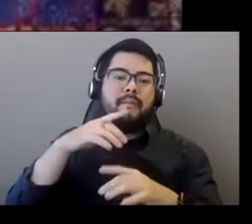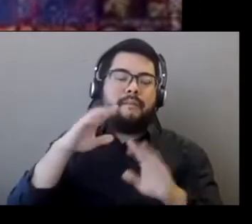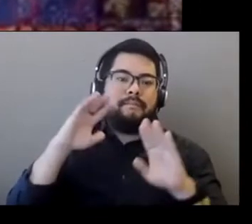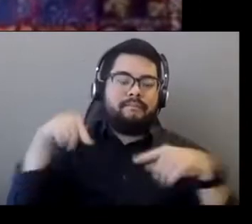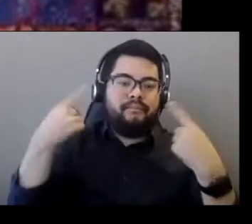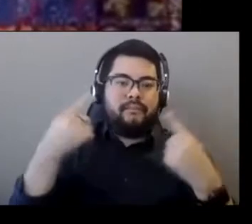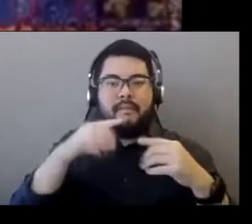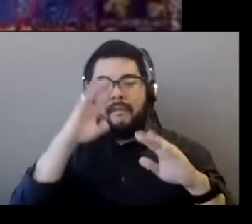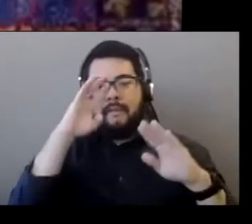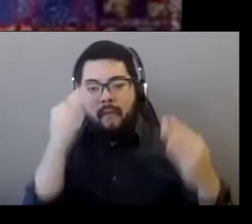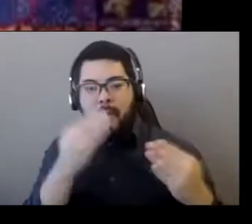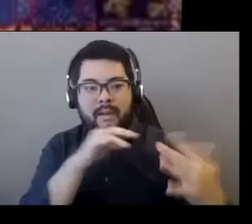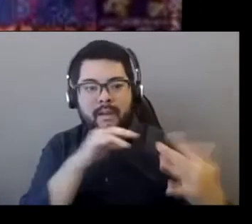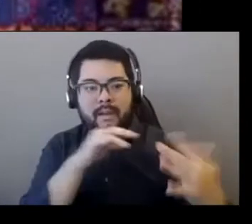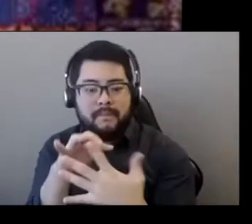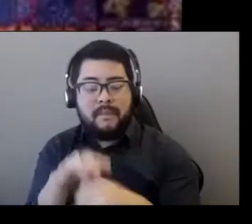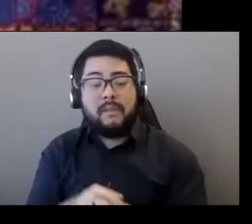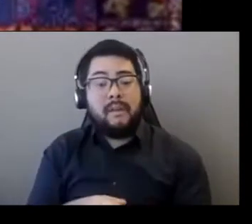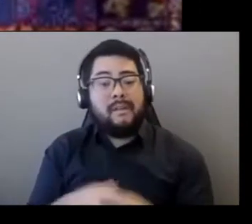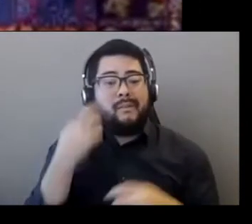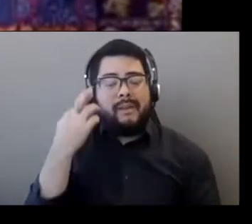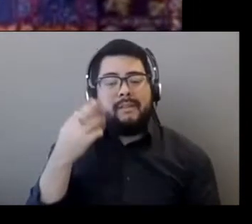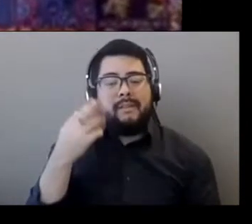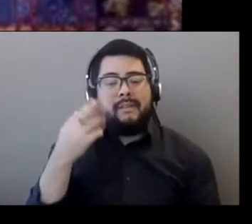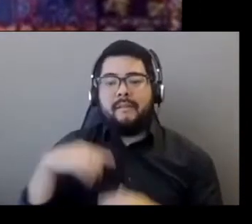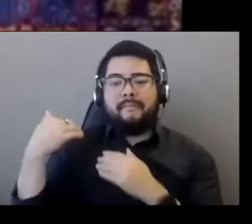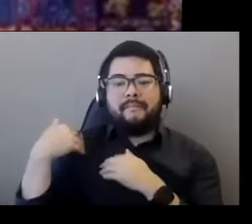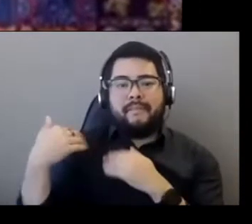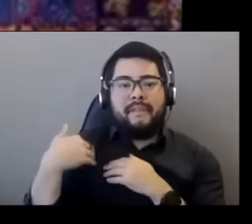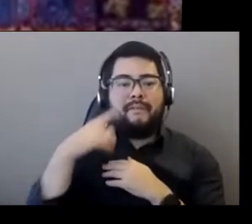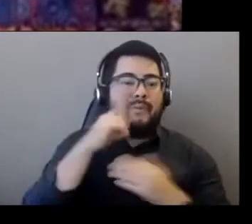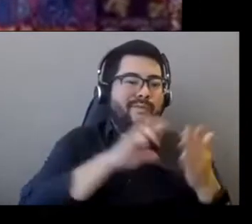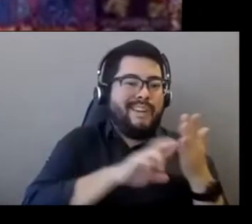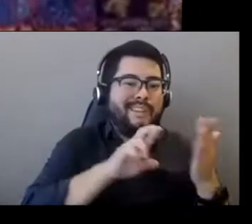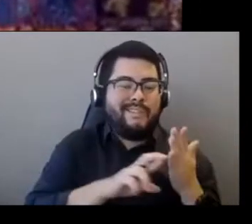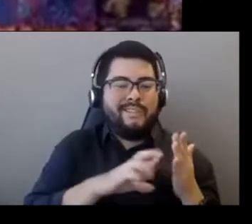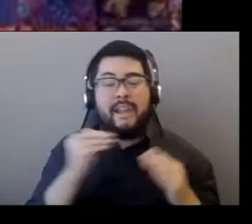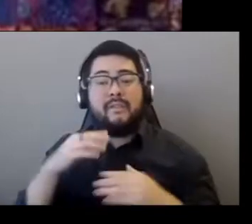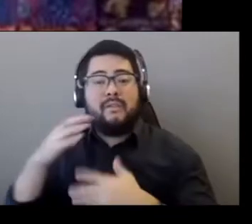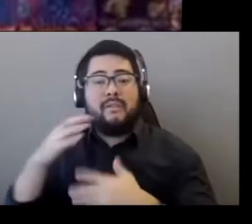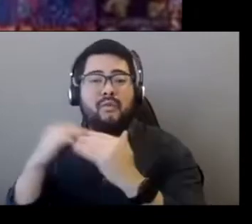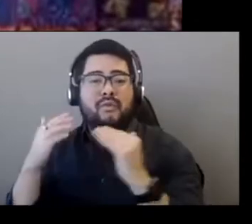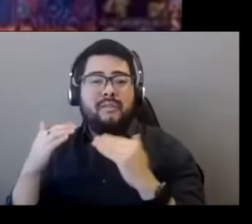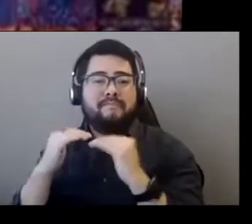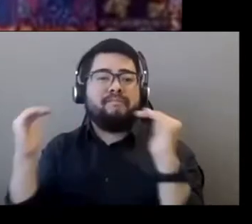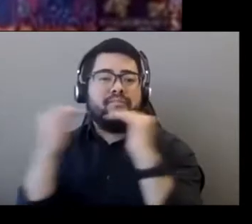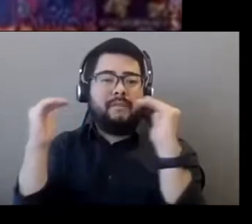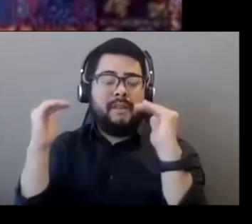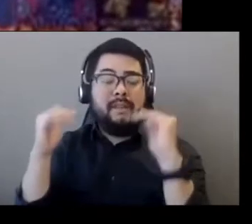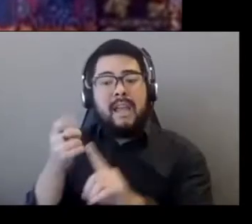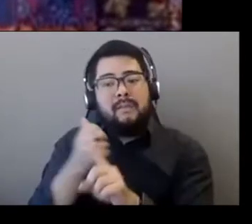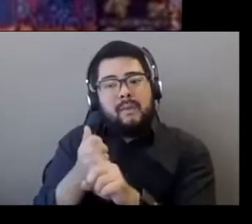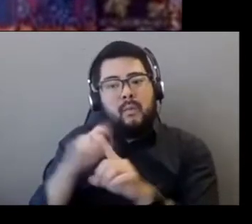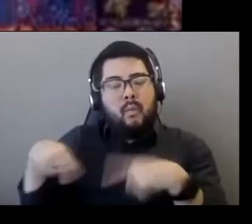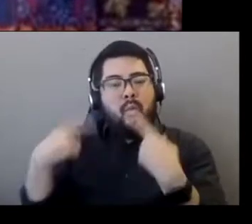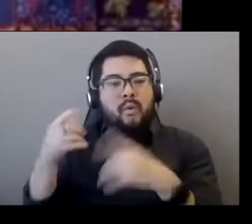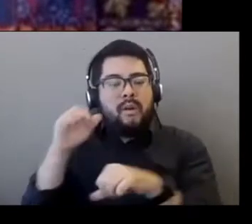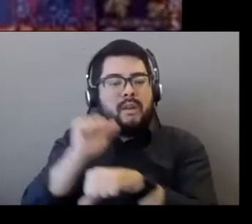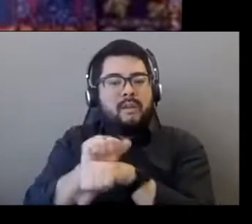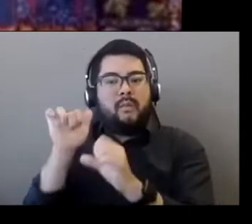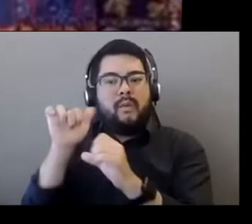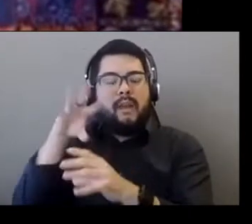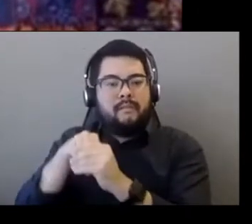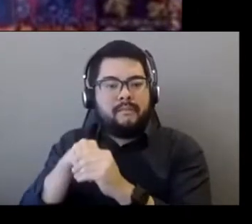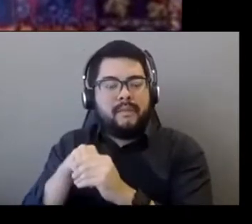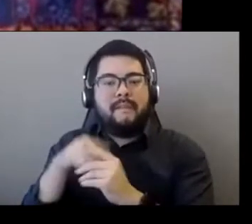to maintain accountability between researchers and social movements, Dr. Prashad's work with the Tricontinental Institute is committed to